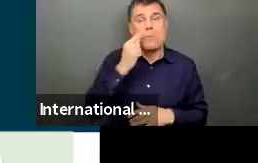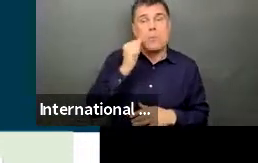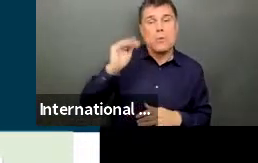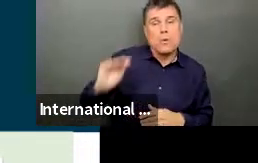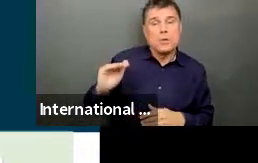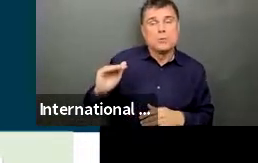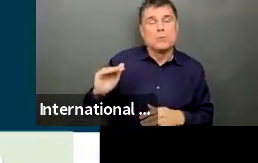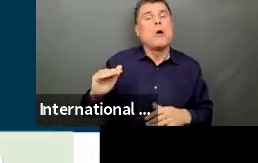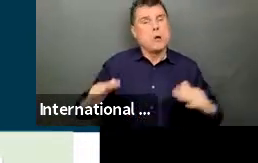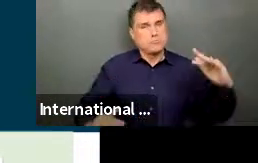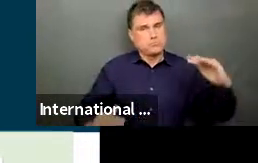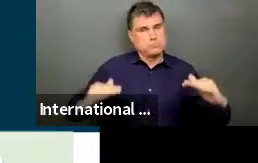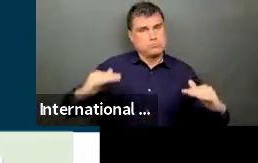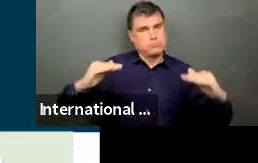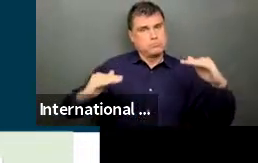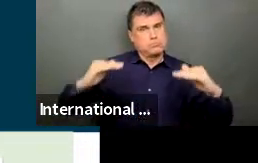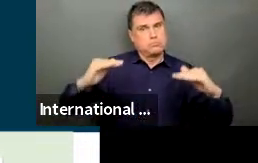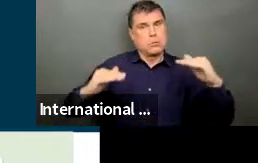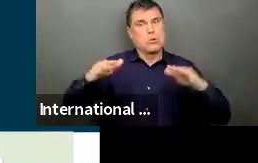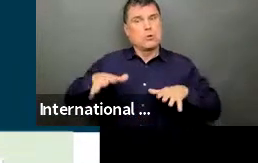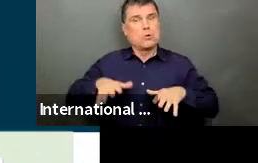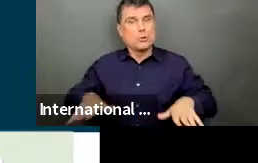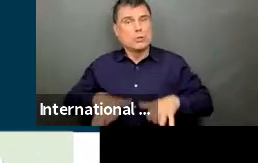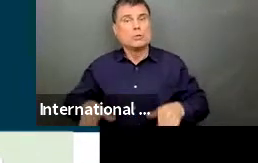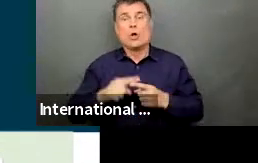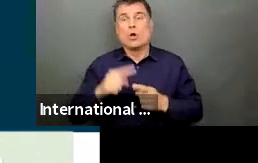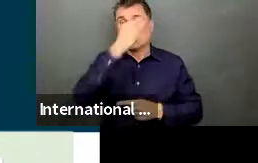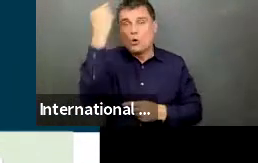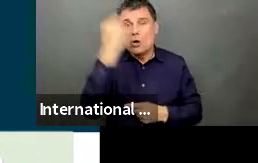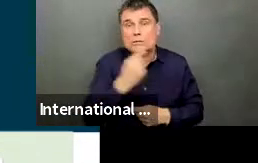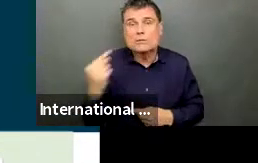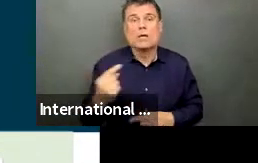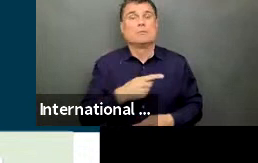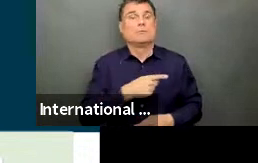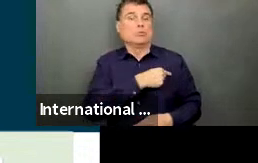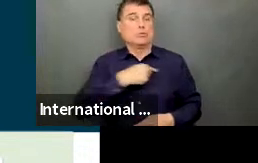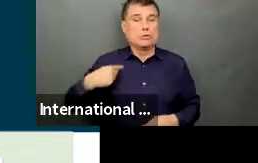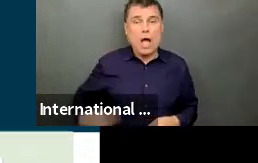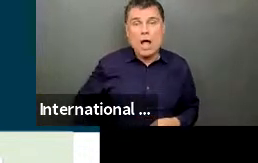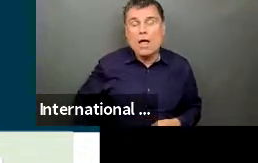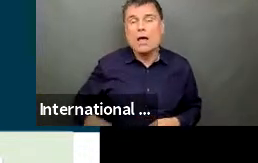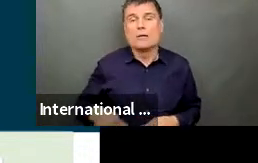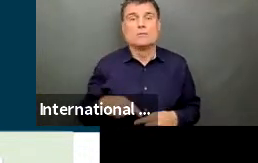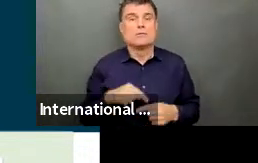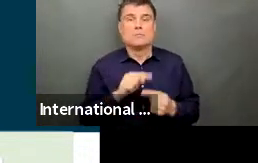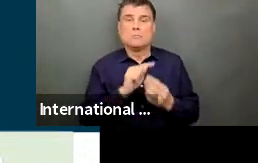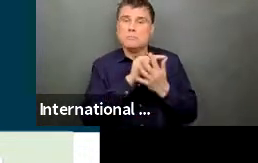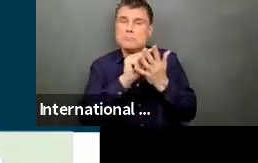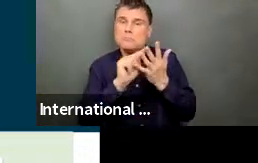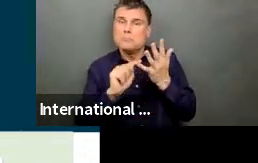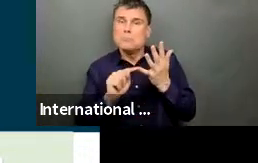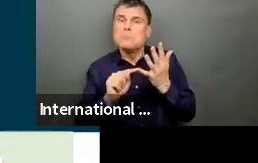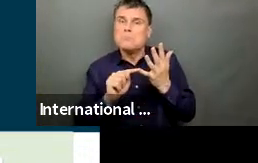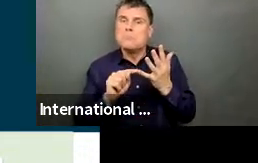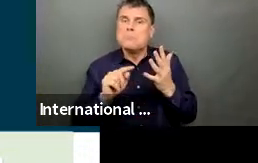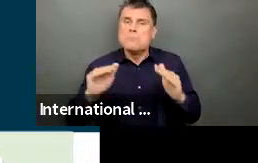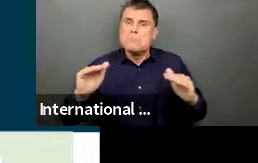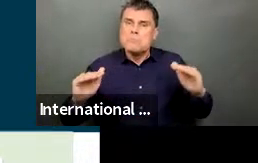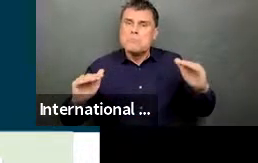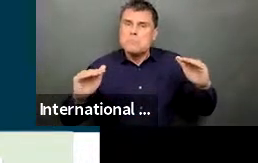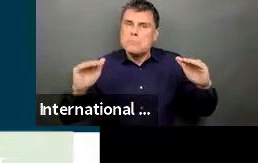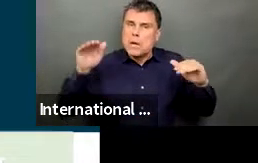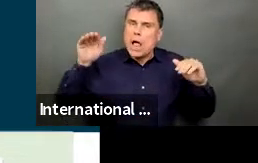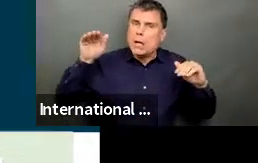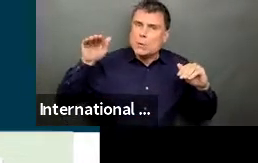Azerbaijan or China also show signs of sustained decline after a long rise in their sex